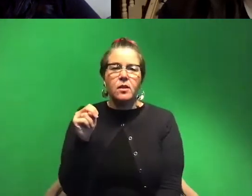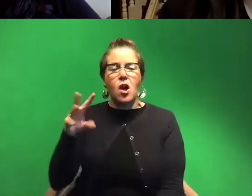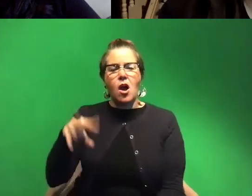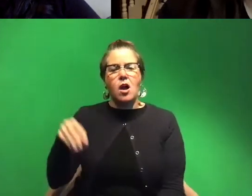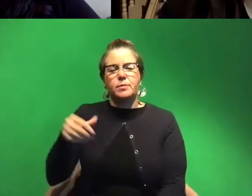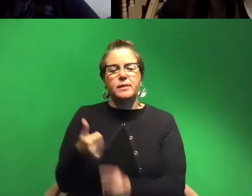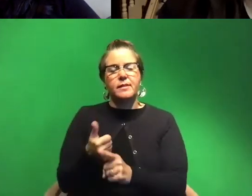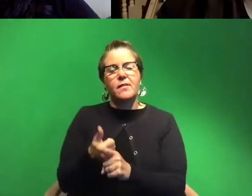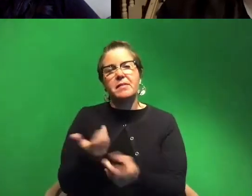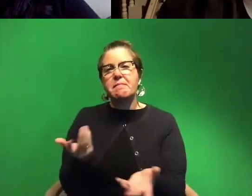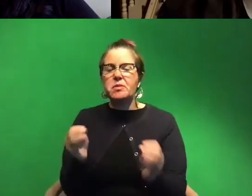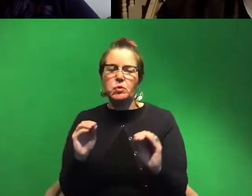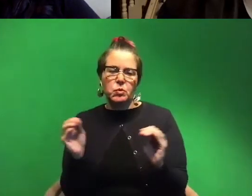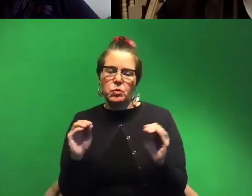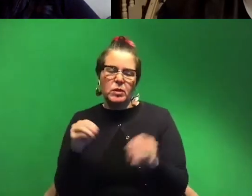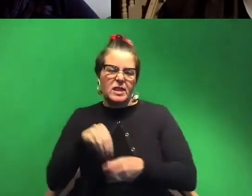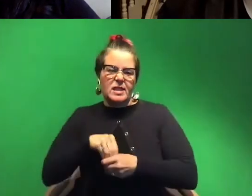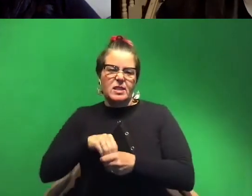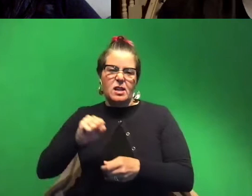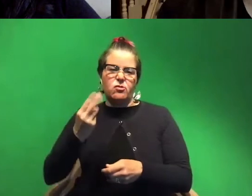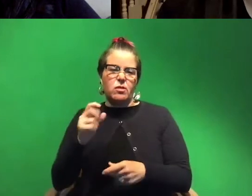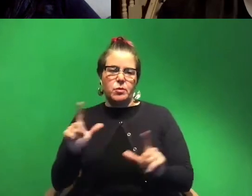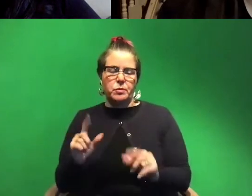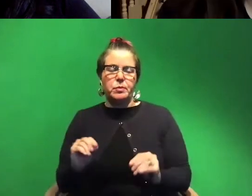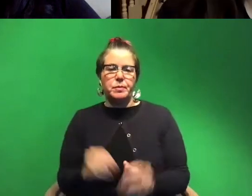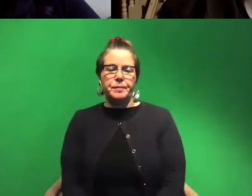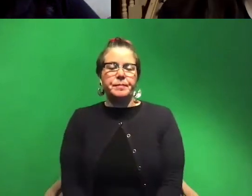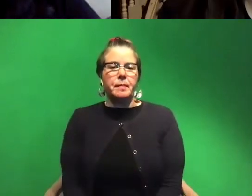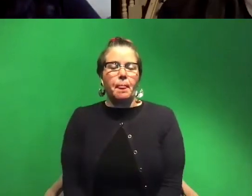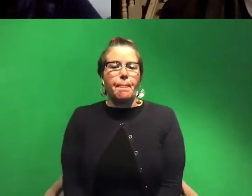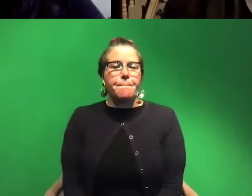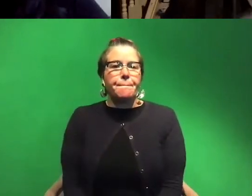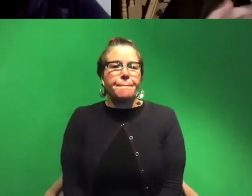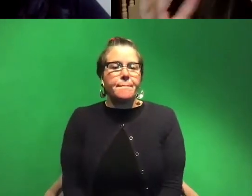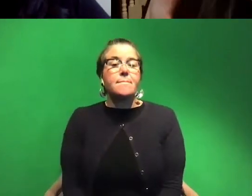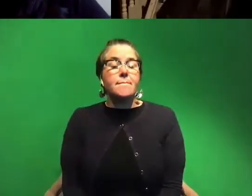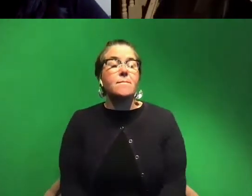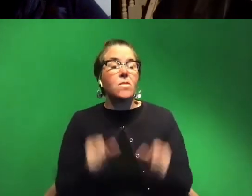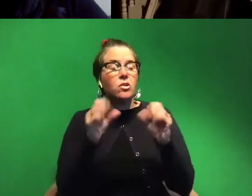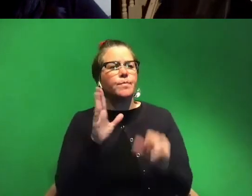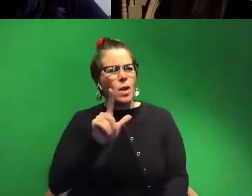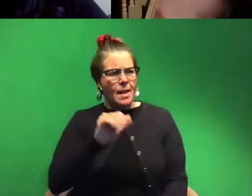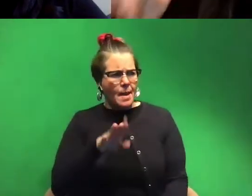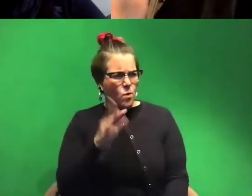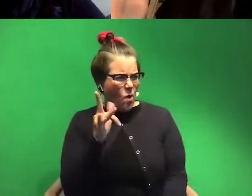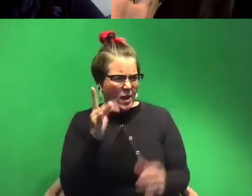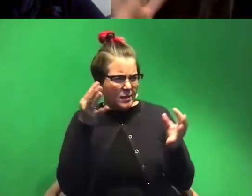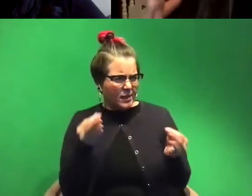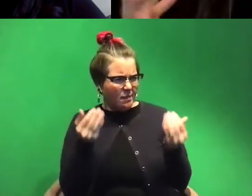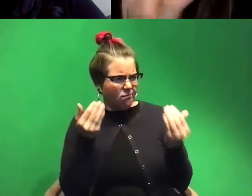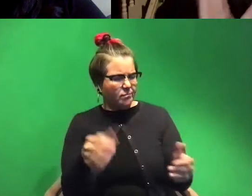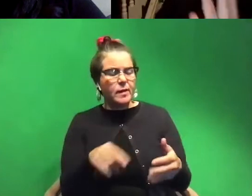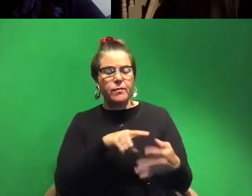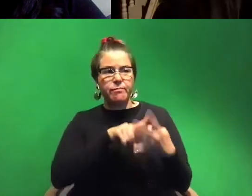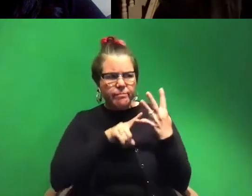doesn't have that internal shell feature. Awesome. So in your lab, why did you decide, of all these